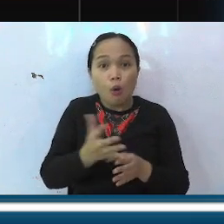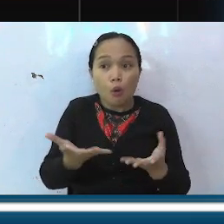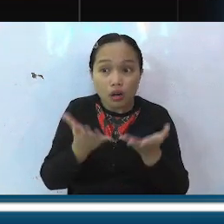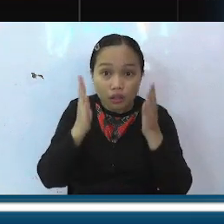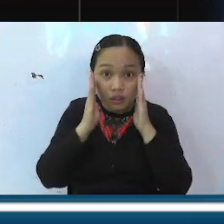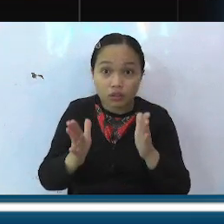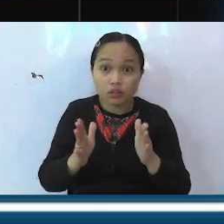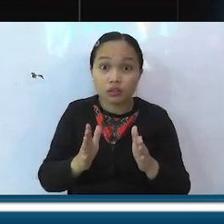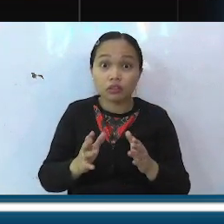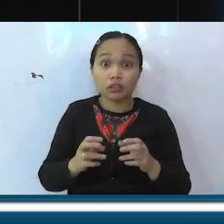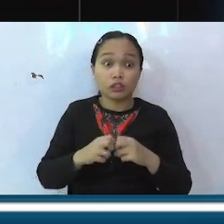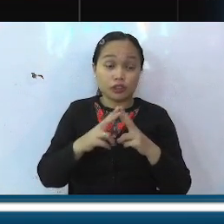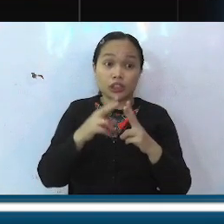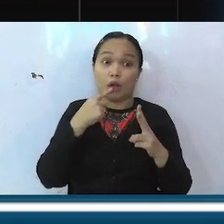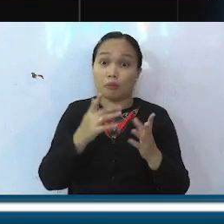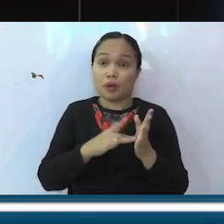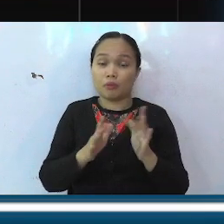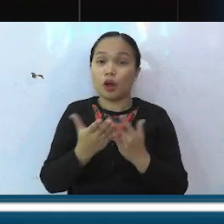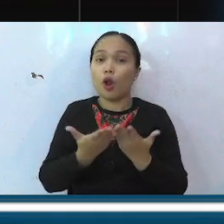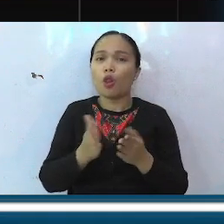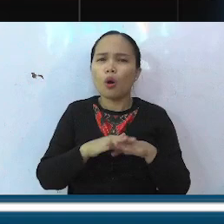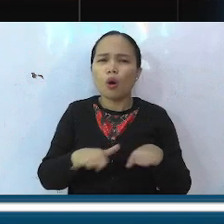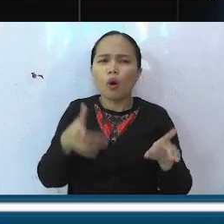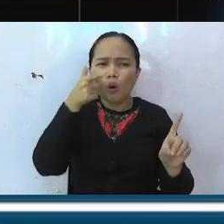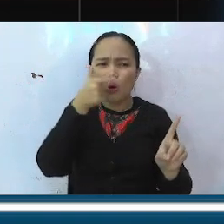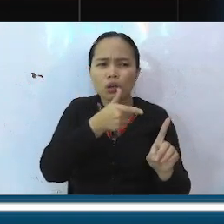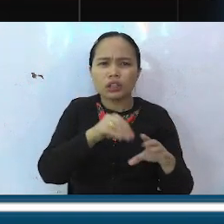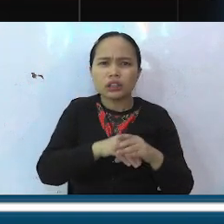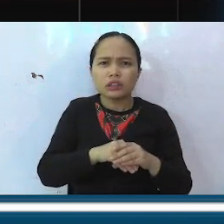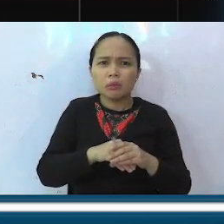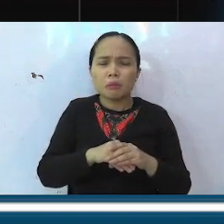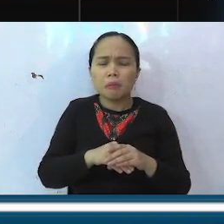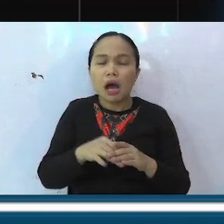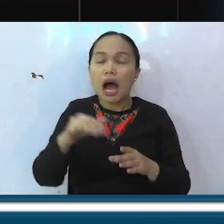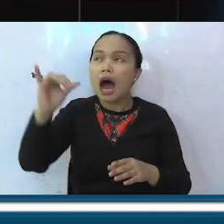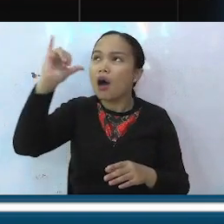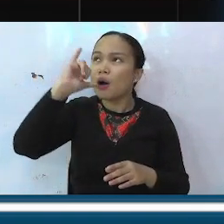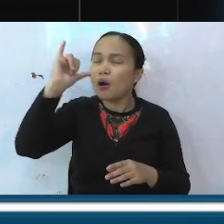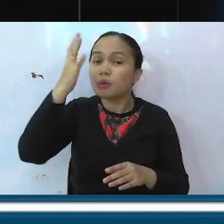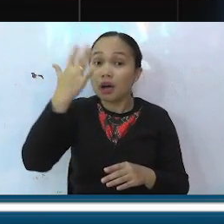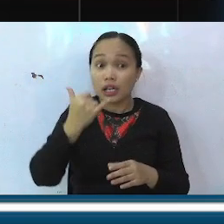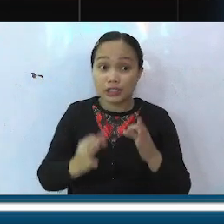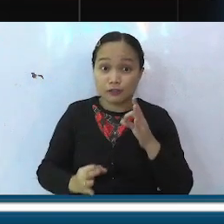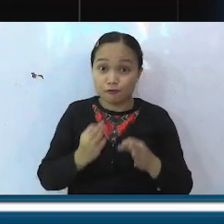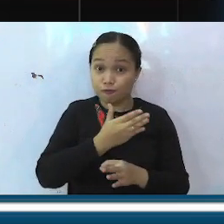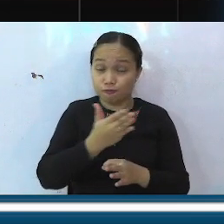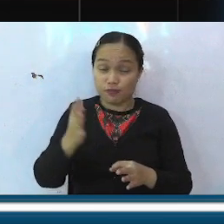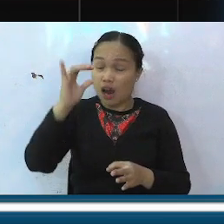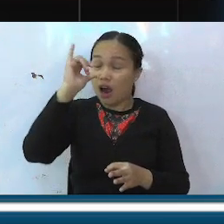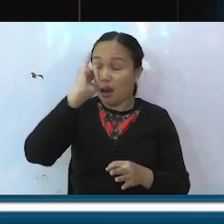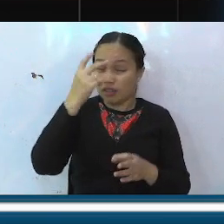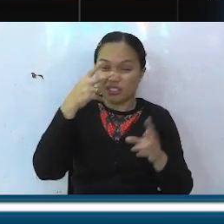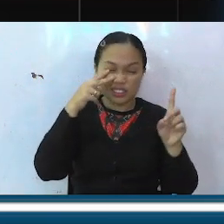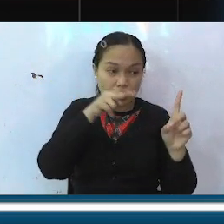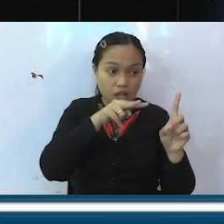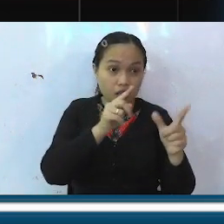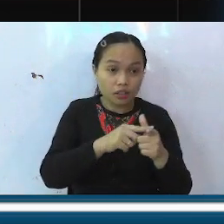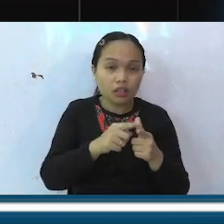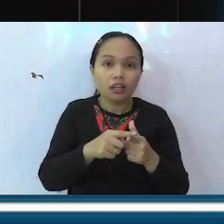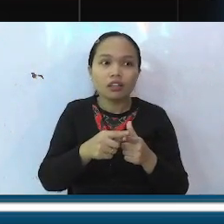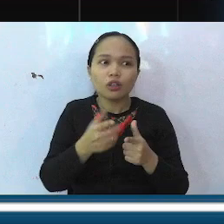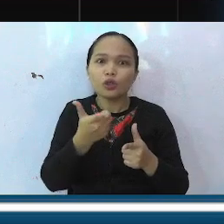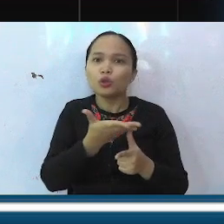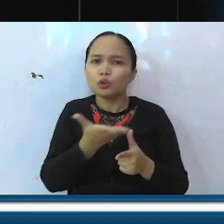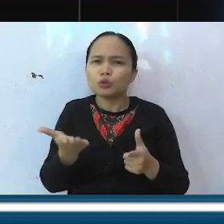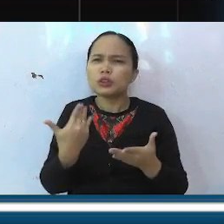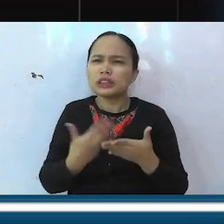at alcohol. Yeah. That's yeah. what the Bible yeah. says. Why? Because if you look at it, you're this much closer to now doing it.